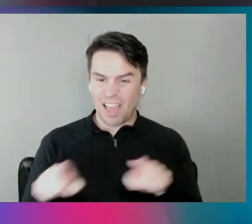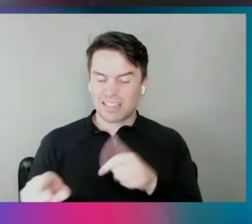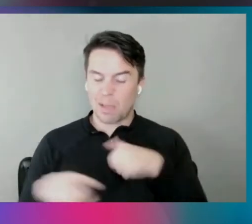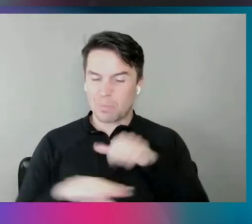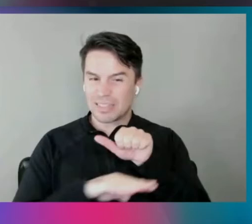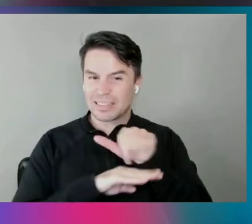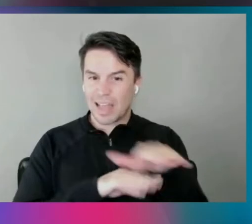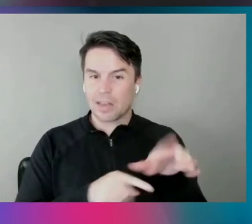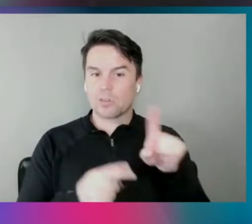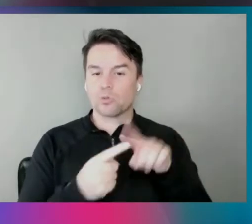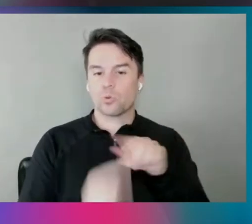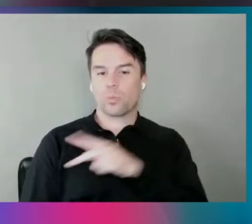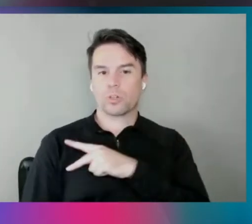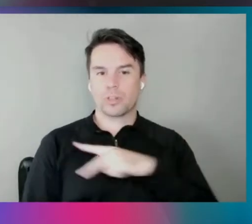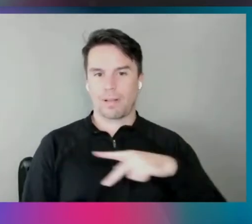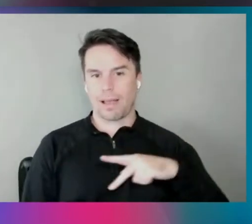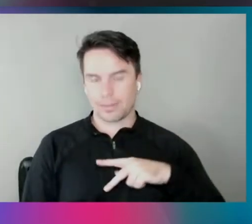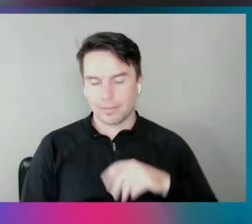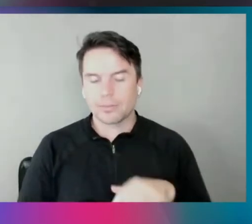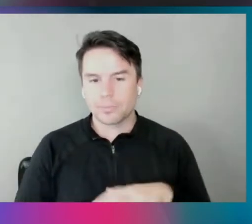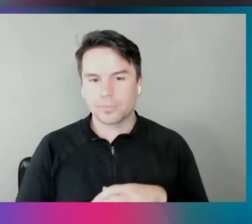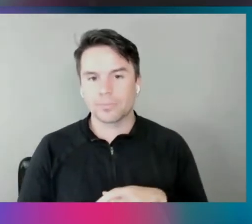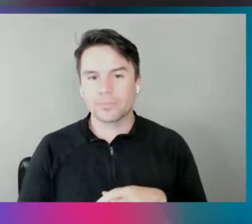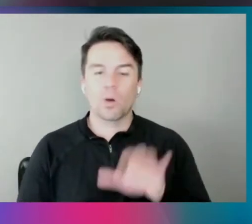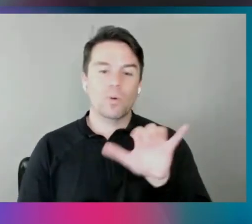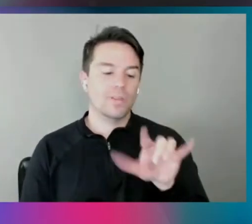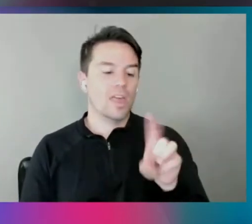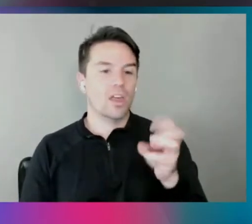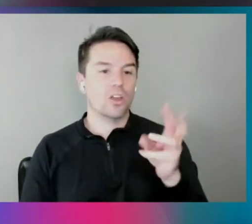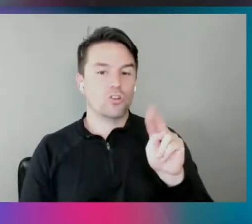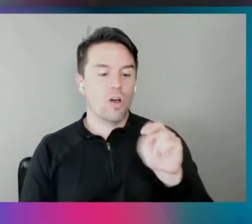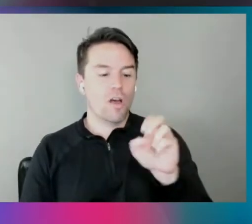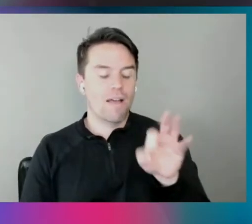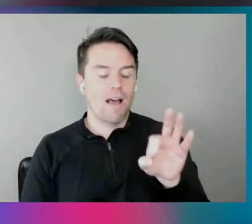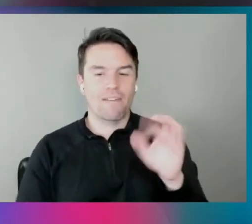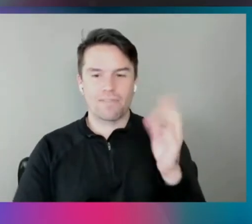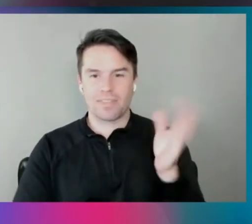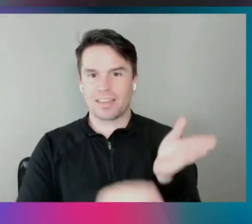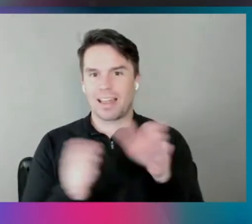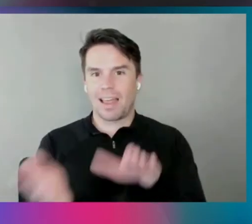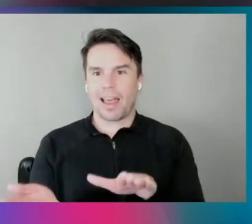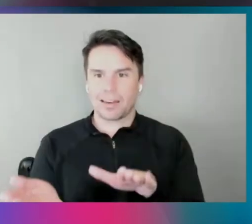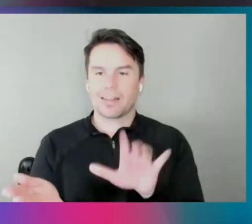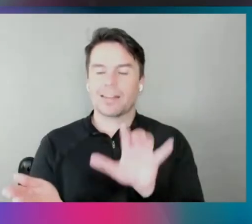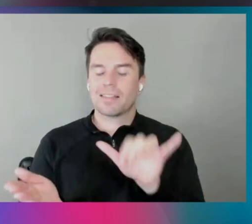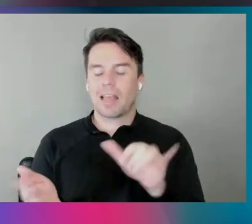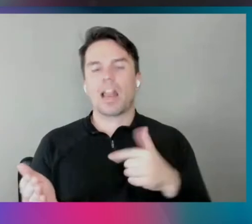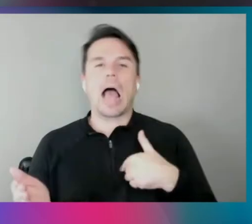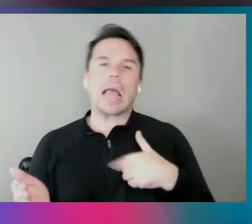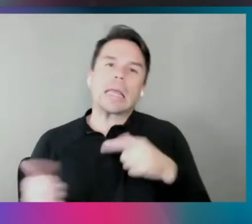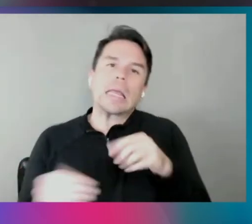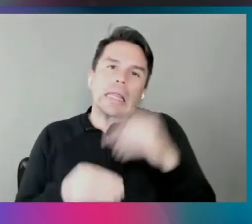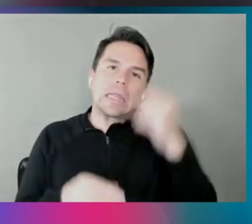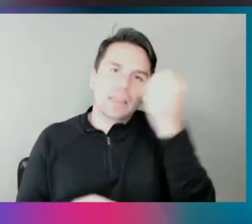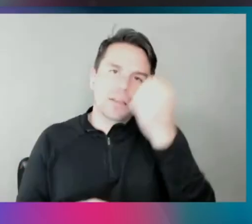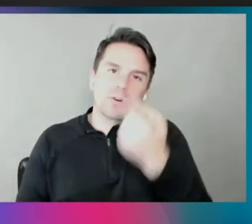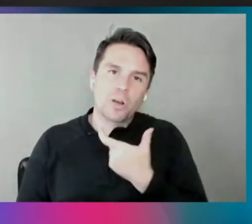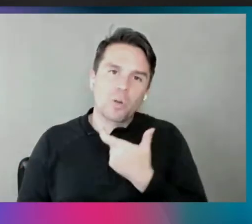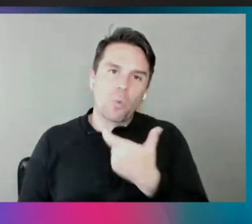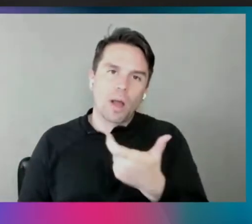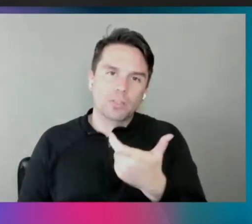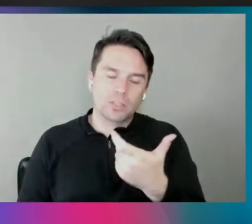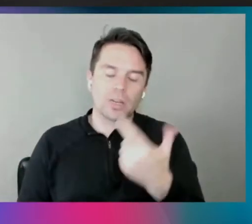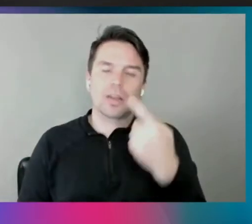on, Dawn of the Dead, is registered. Then I assume. Theoretically, I watched Dawn of the Dead at that point. Like for the demo purposes, every time I send an